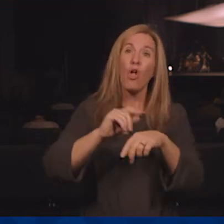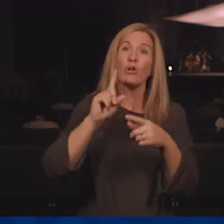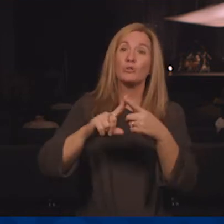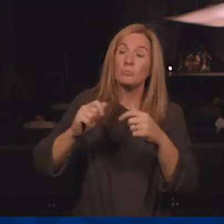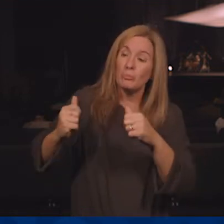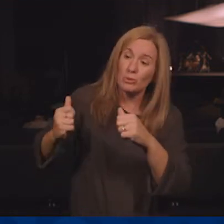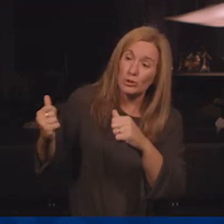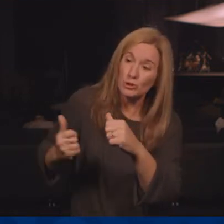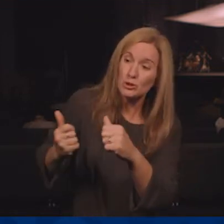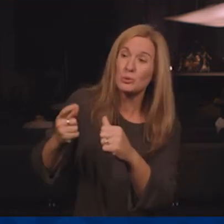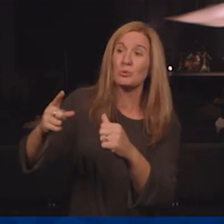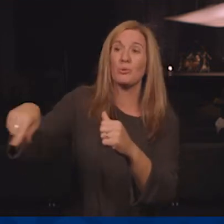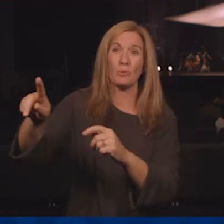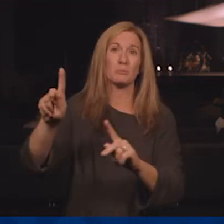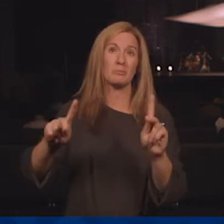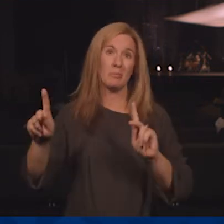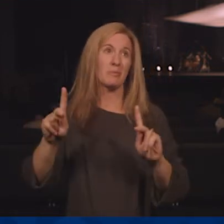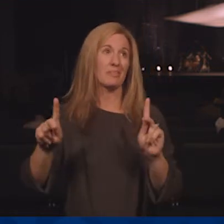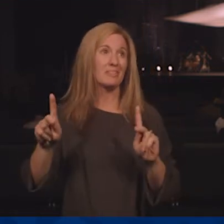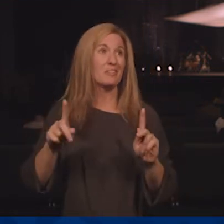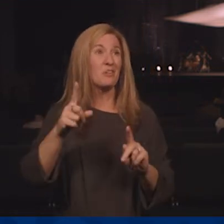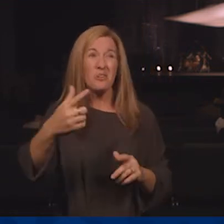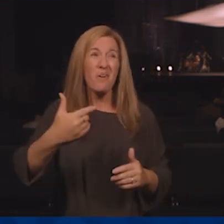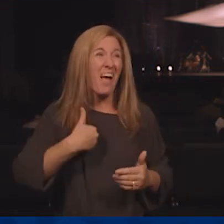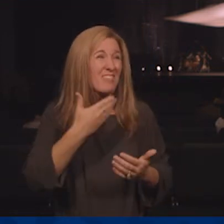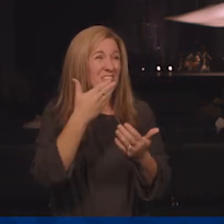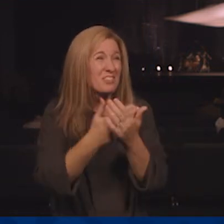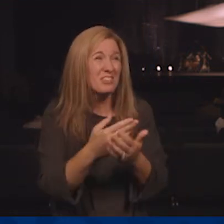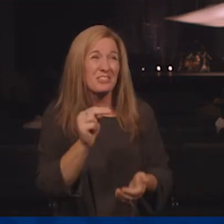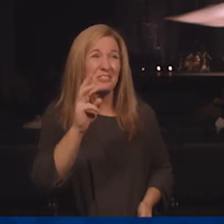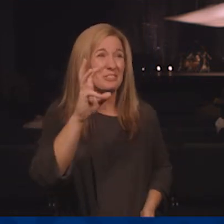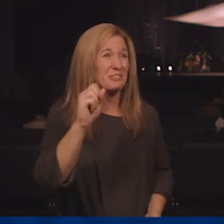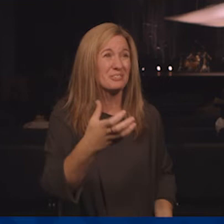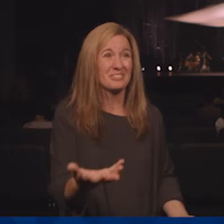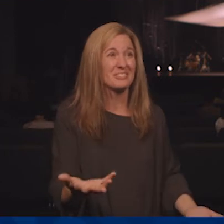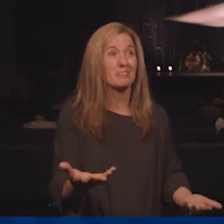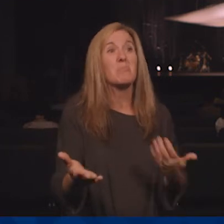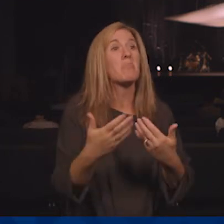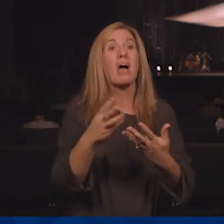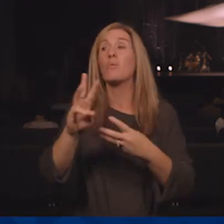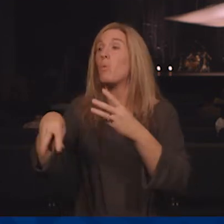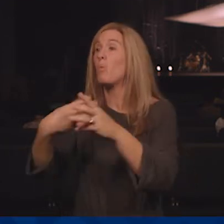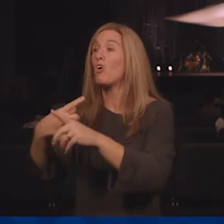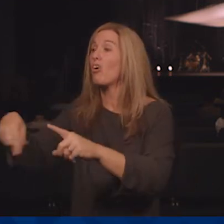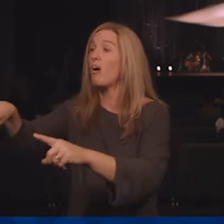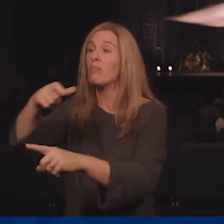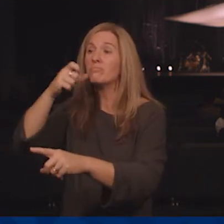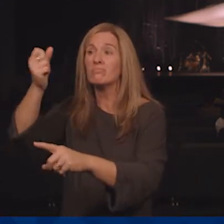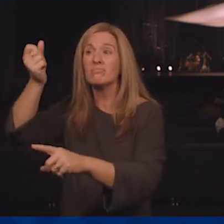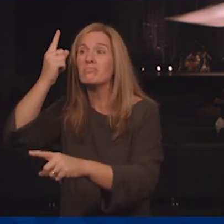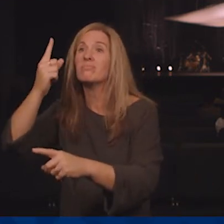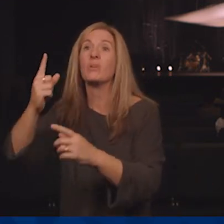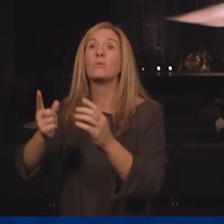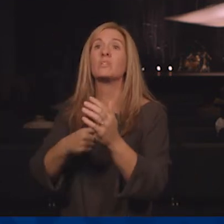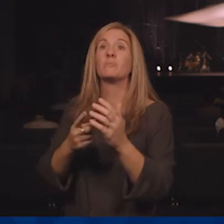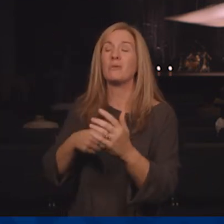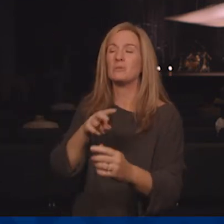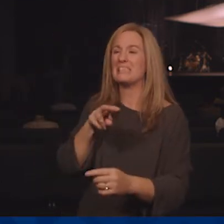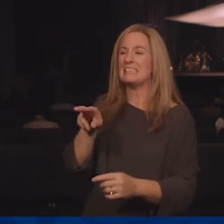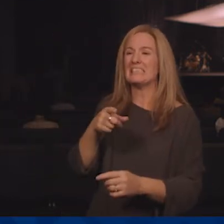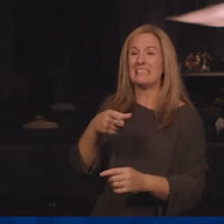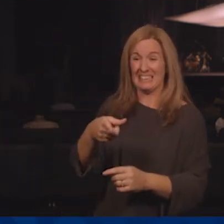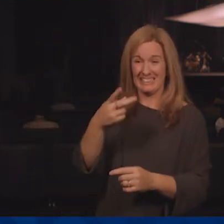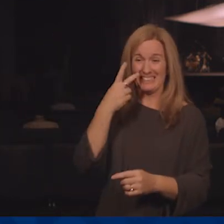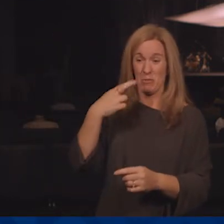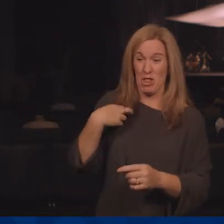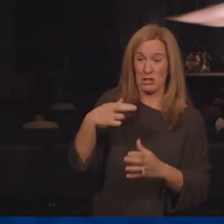church. And it doesn't matter if the whole world doesn't understand it right now, and it doesn't matter if sometimes we look out and we see religious people and we think, oh